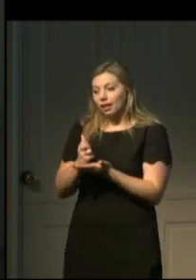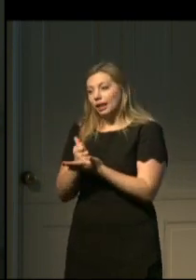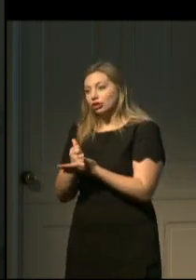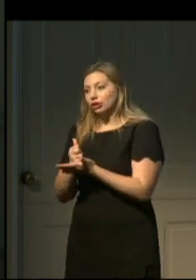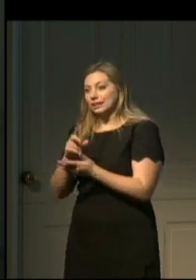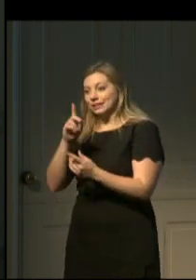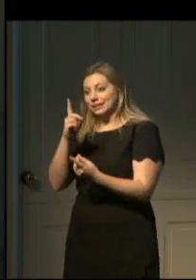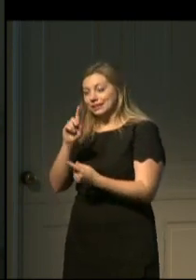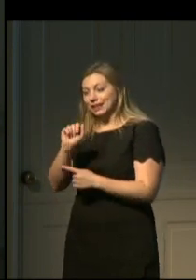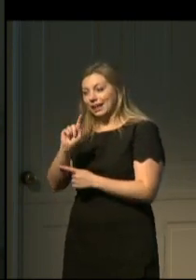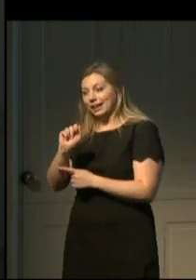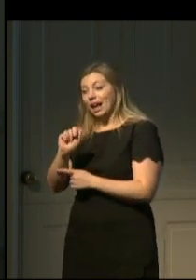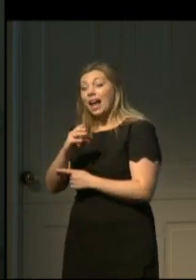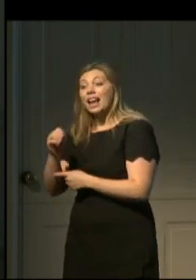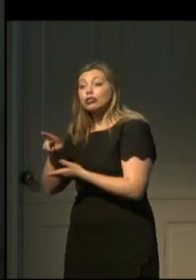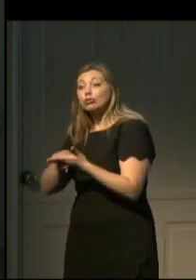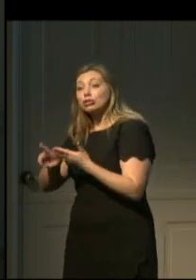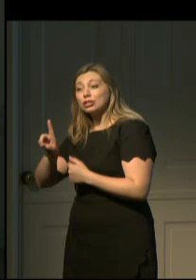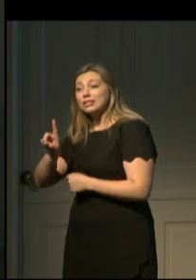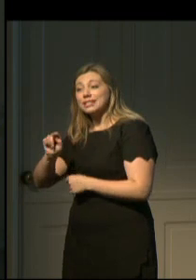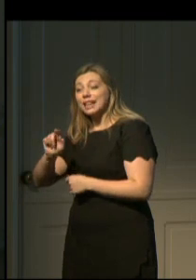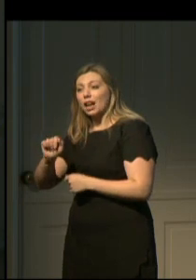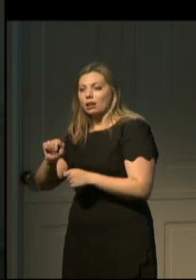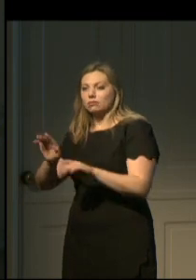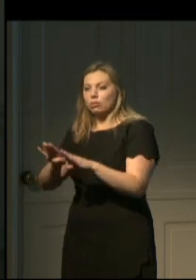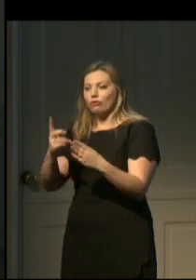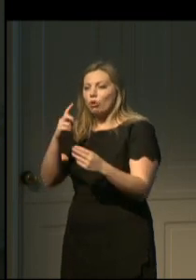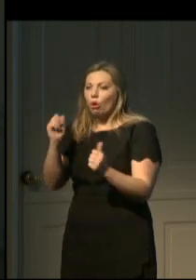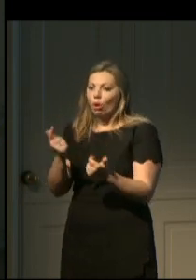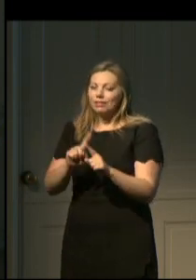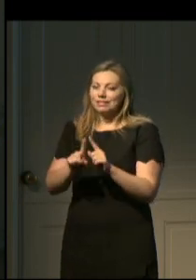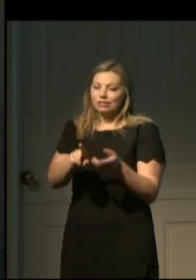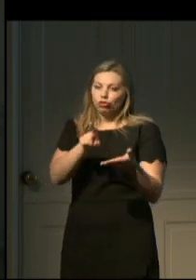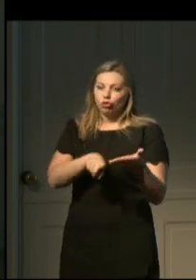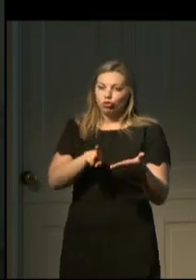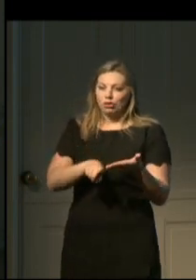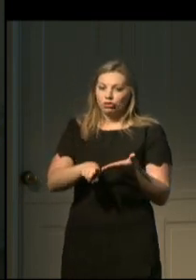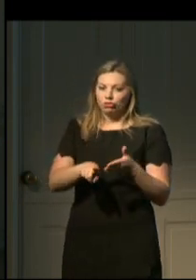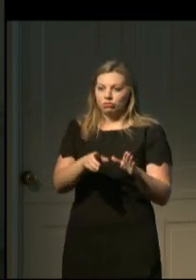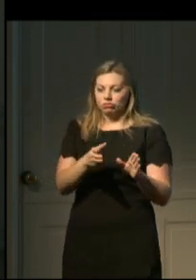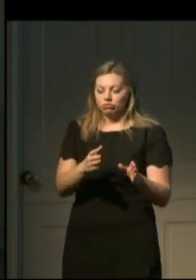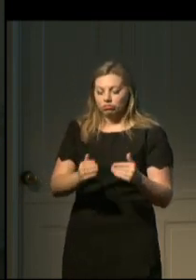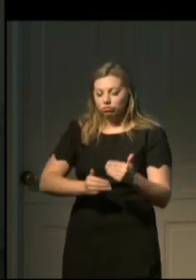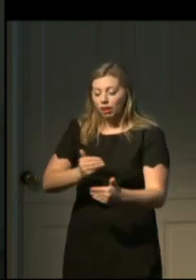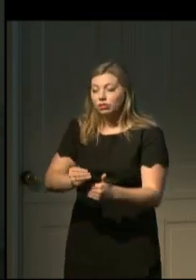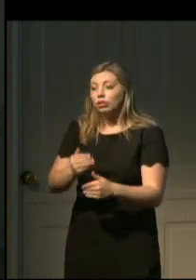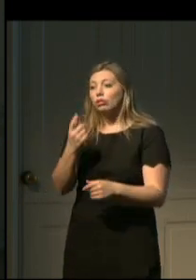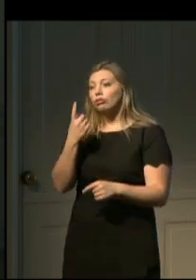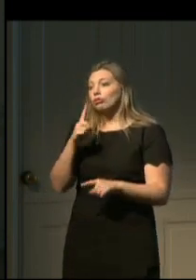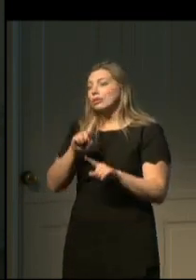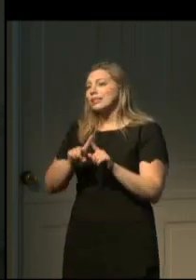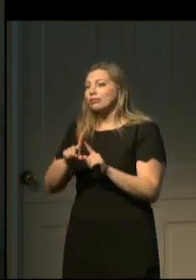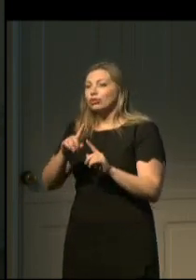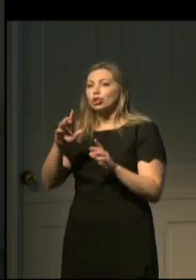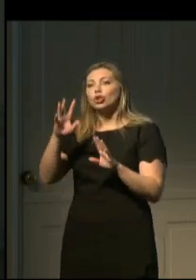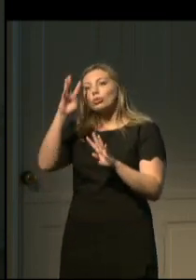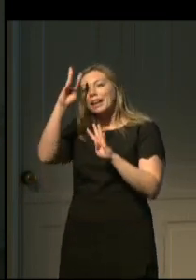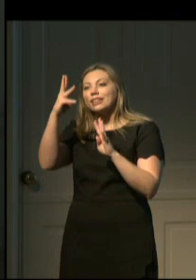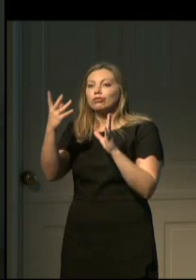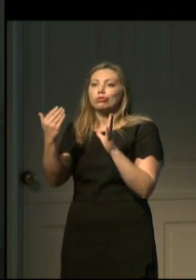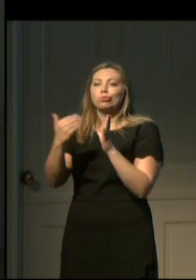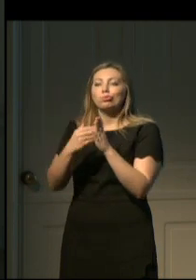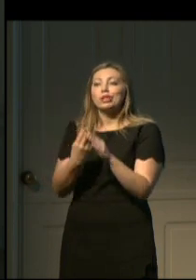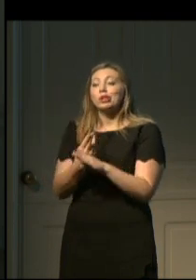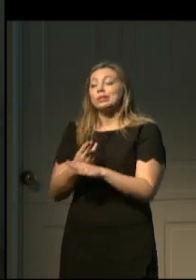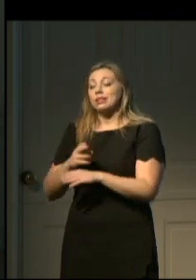data available for all educational and research endeavors for creative reuse, computational analysis,